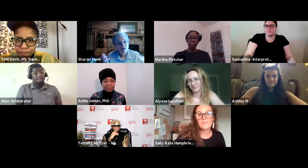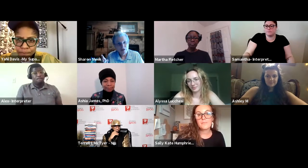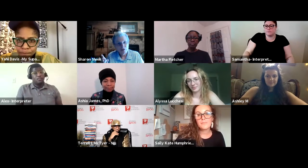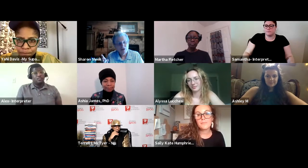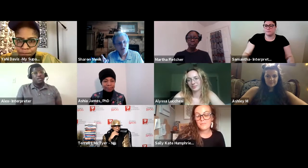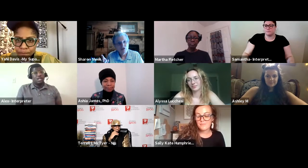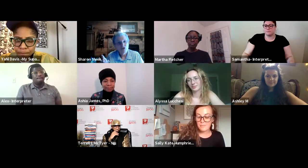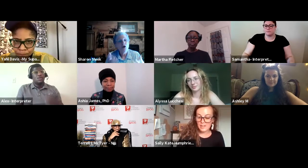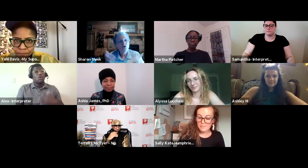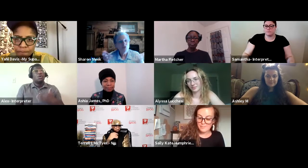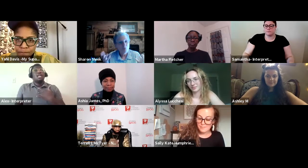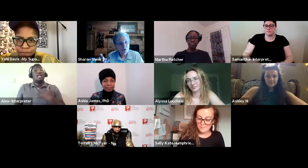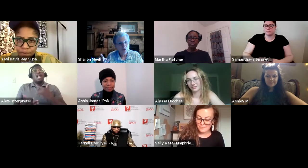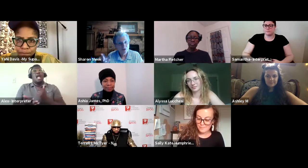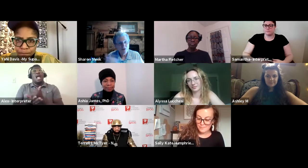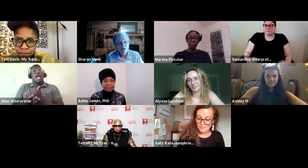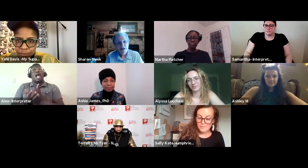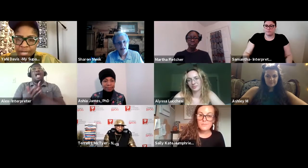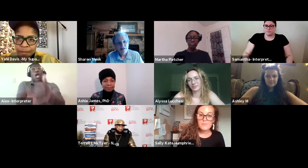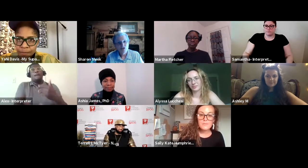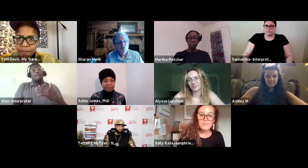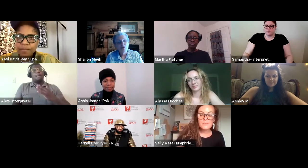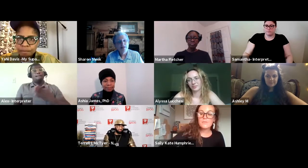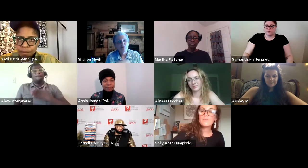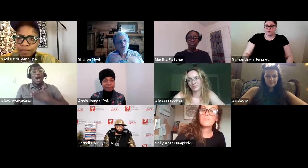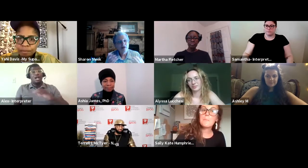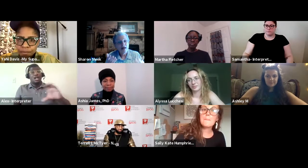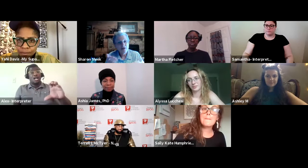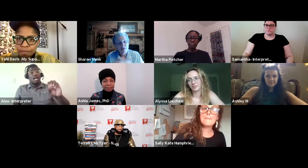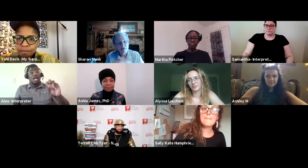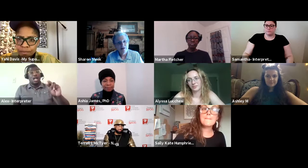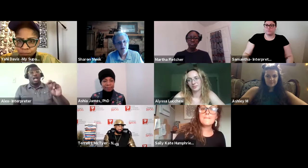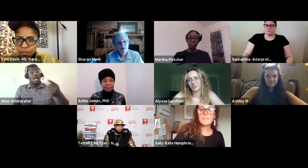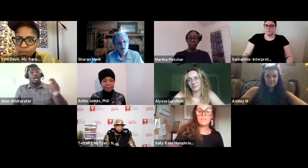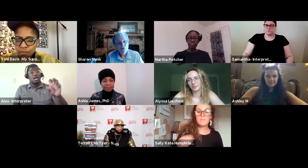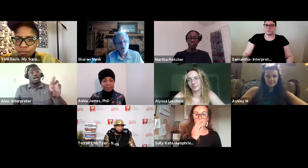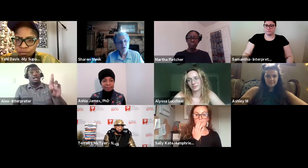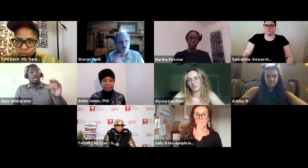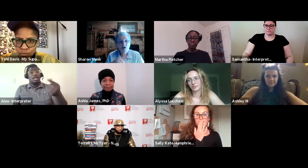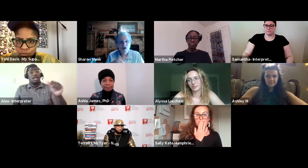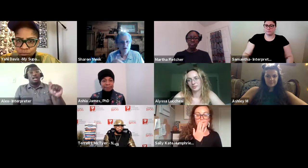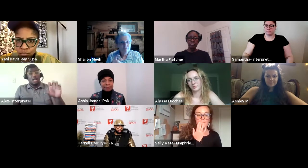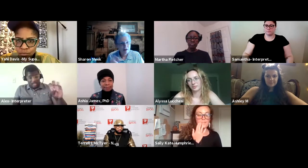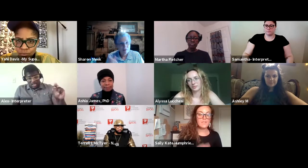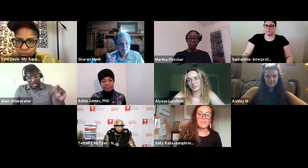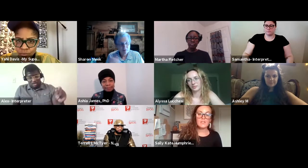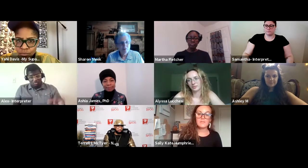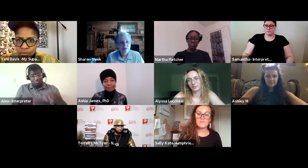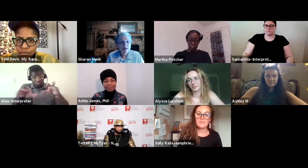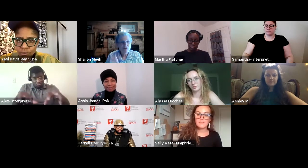our congregation to know some words. Yes. And so when he was in the hospital, we taught all of